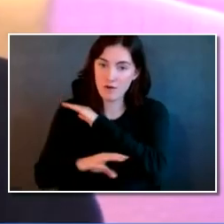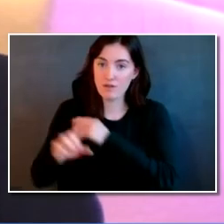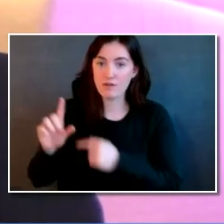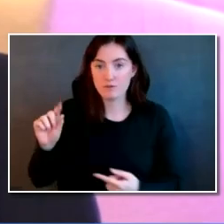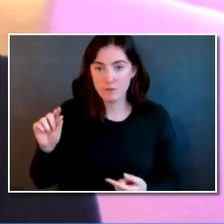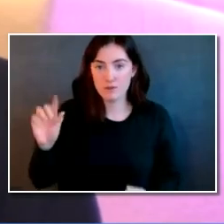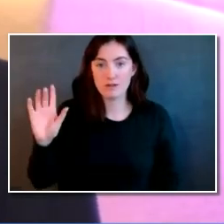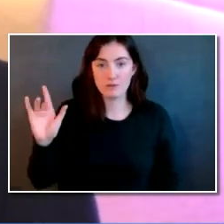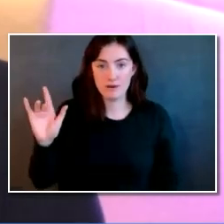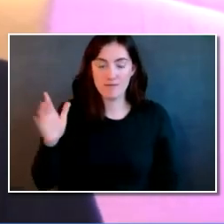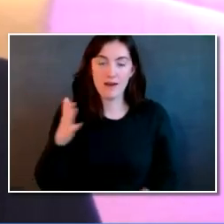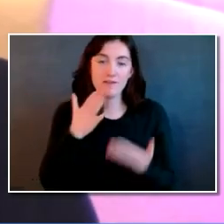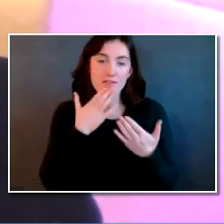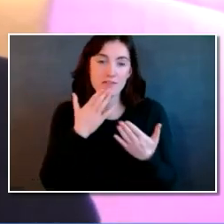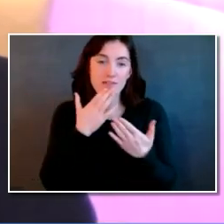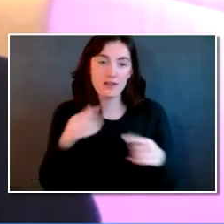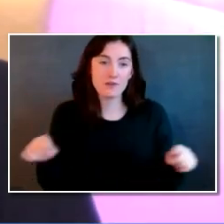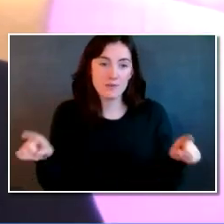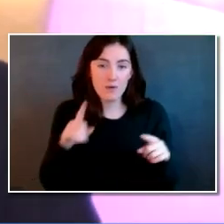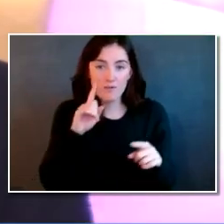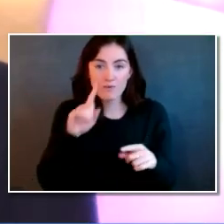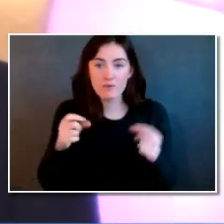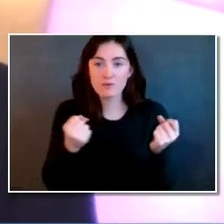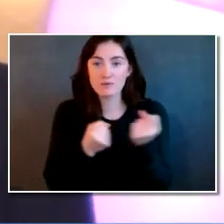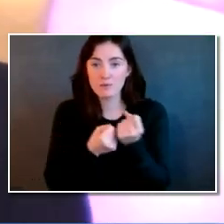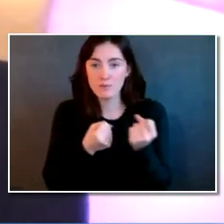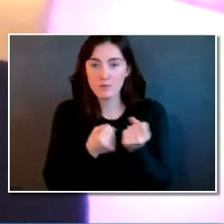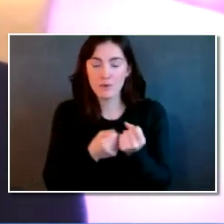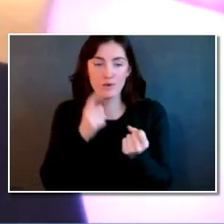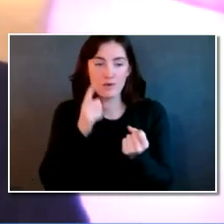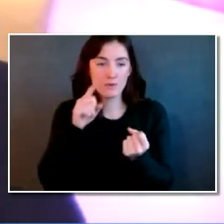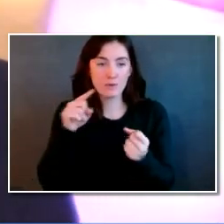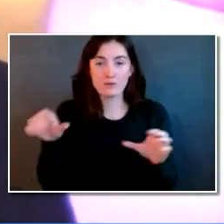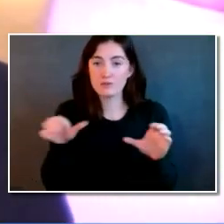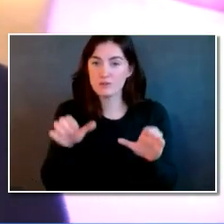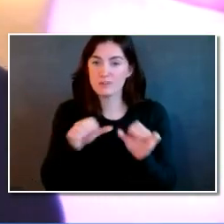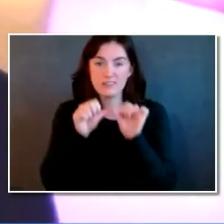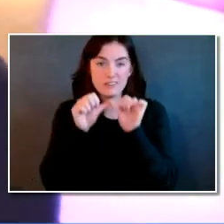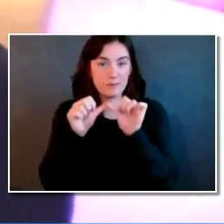all very much for your support and for what you're doing. Keep on doing it.